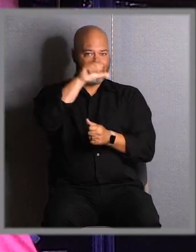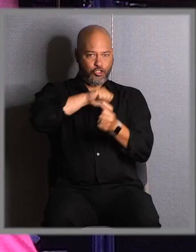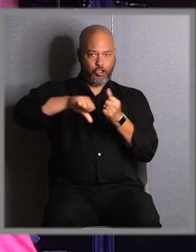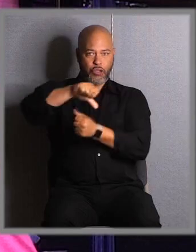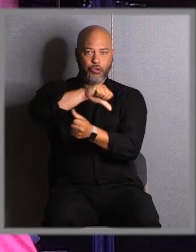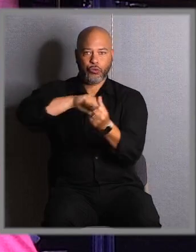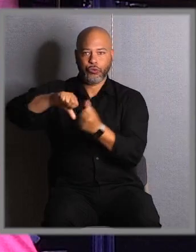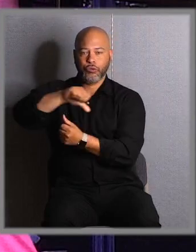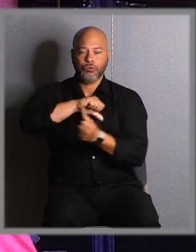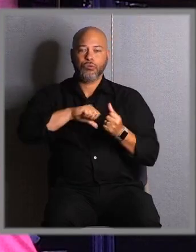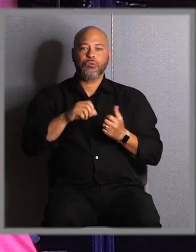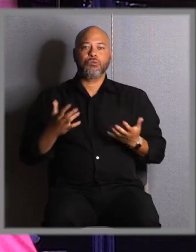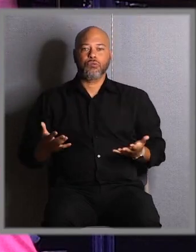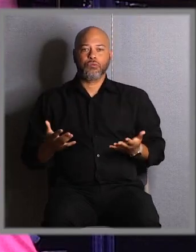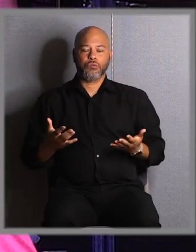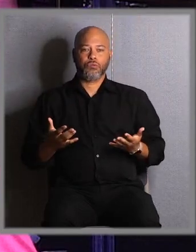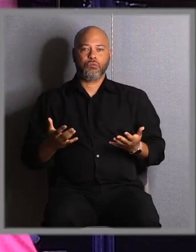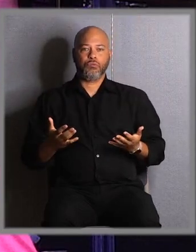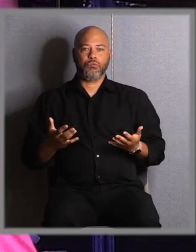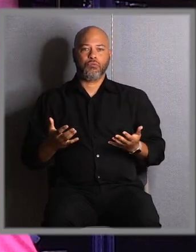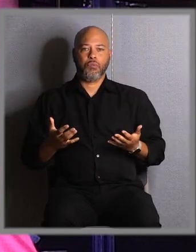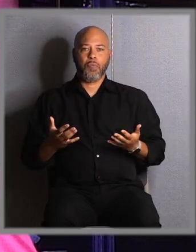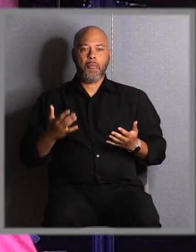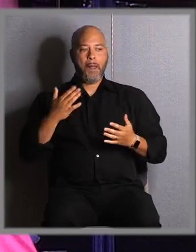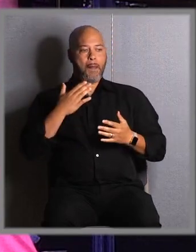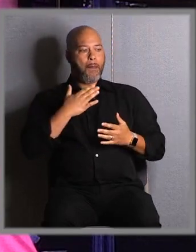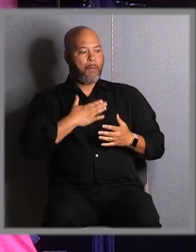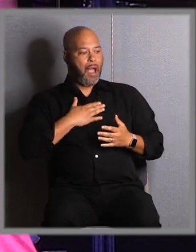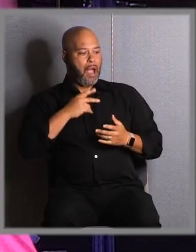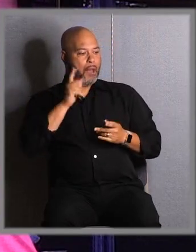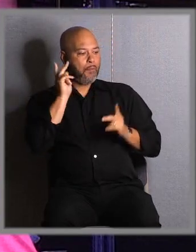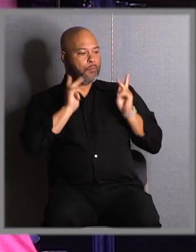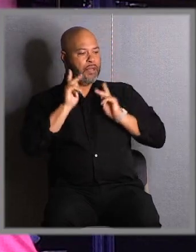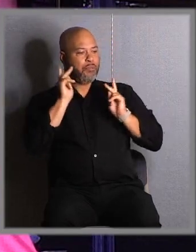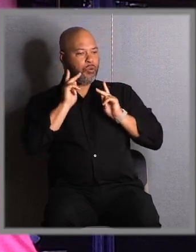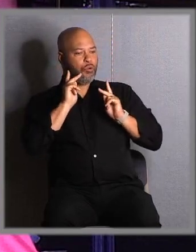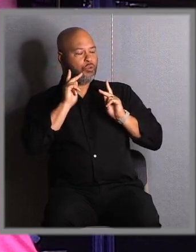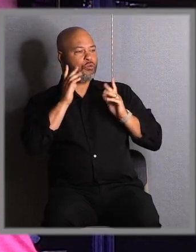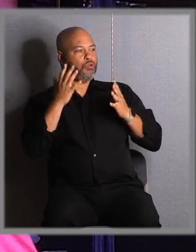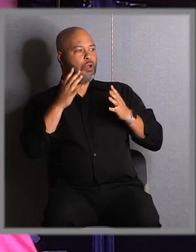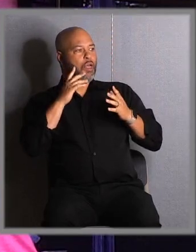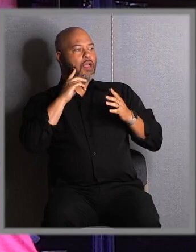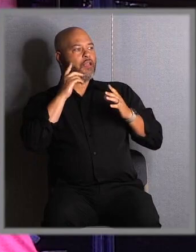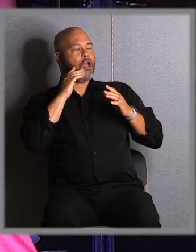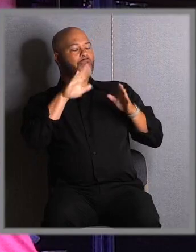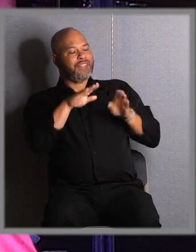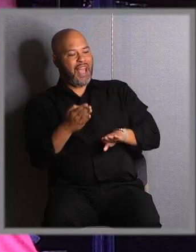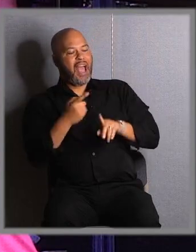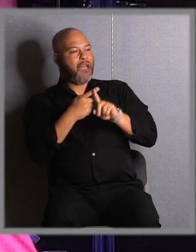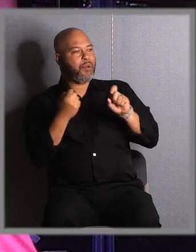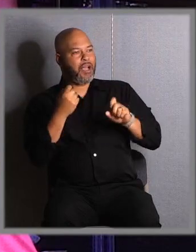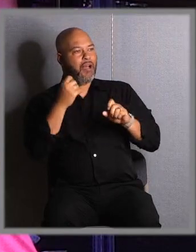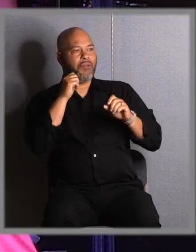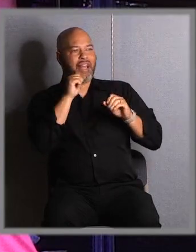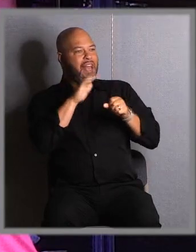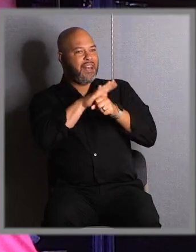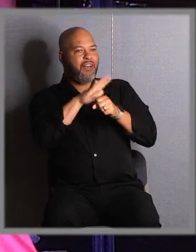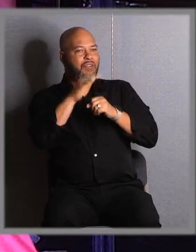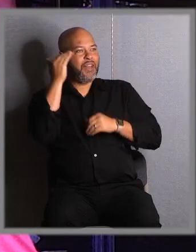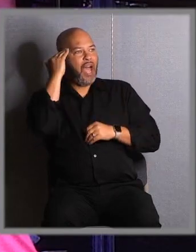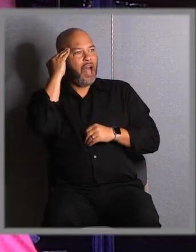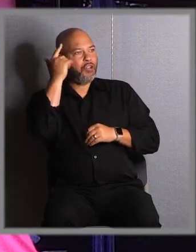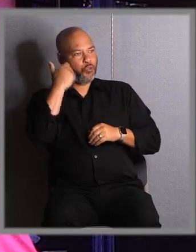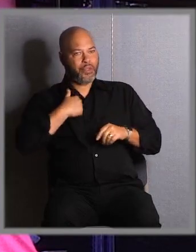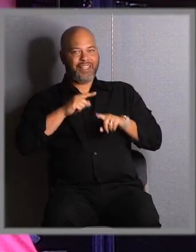another. Yes. My people perish from a lack of knowledge. We're different.